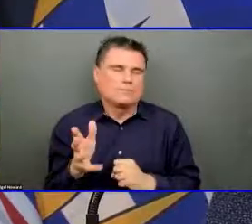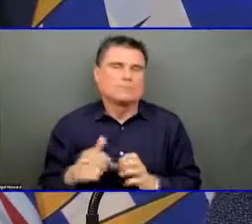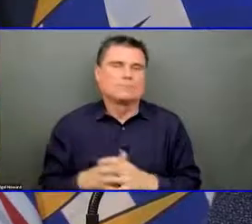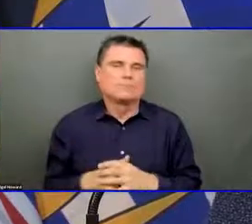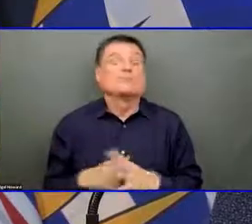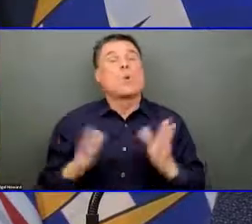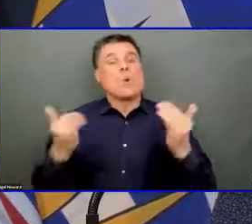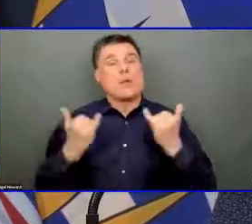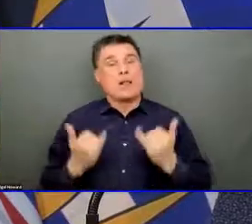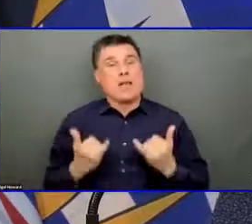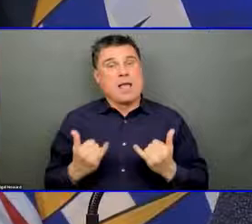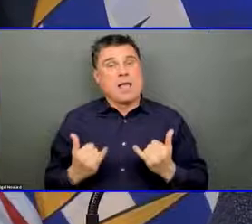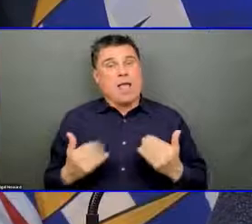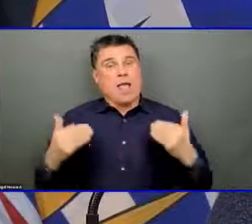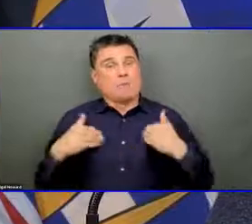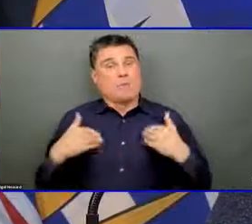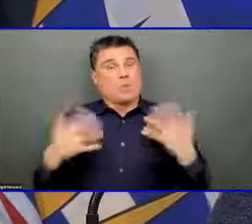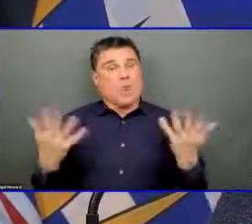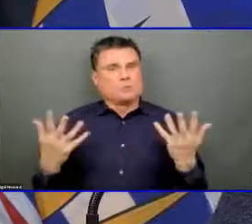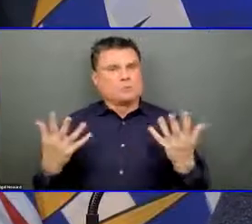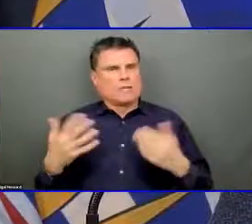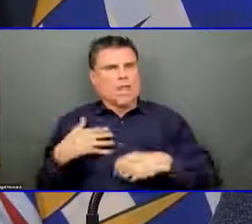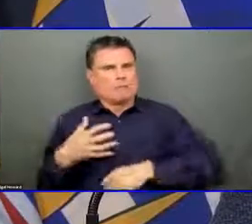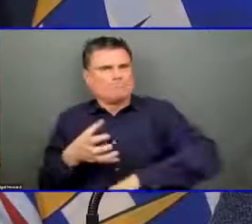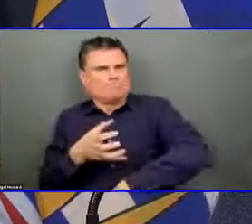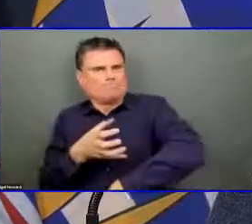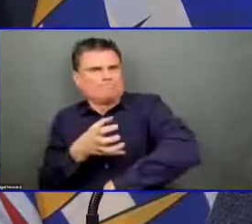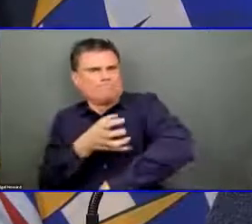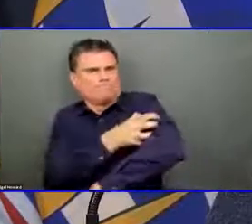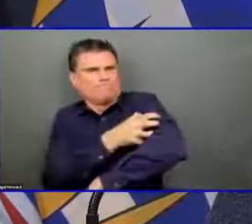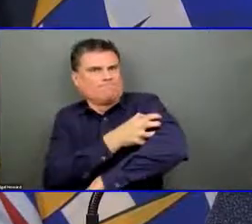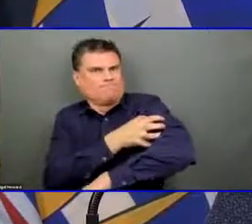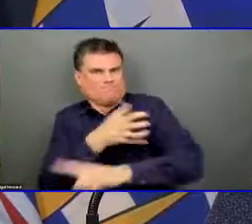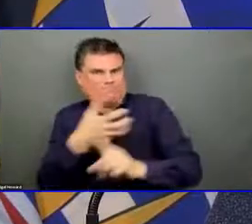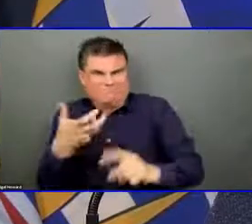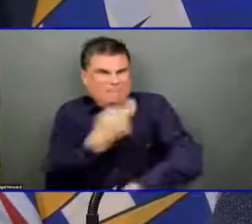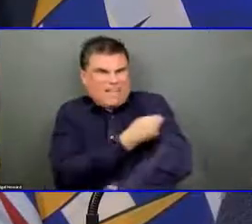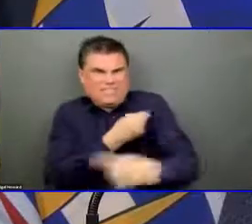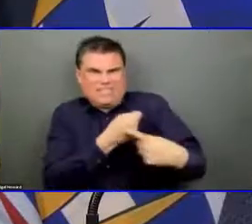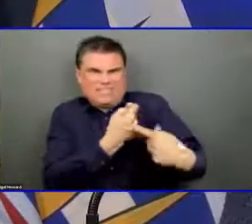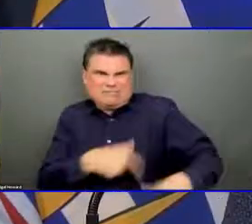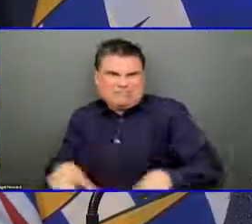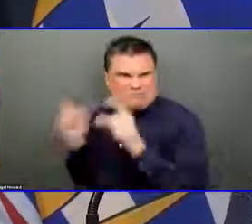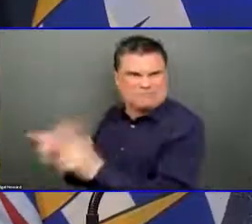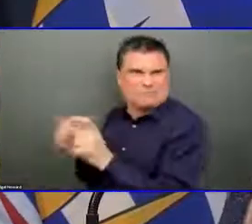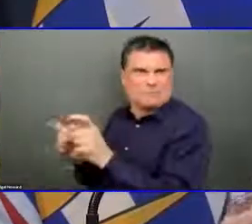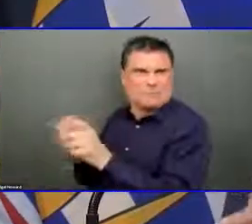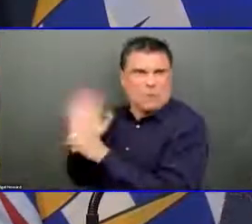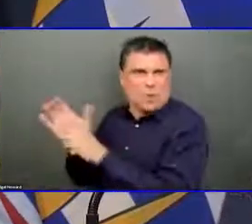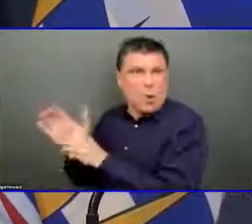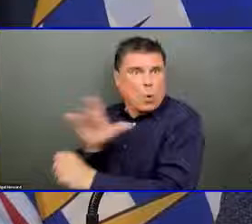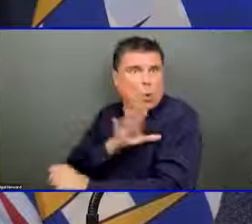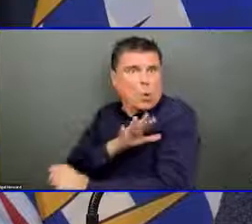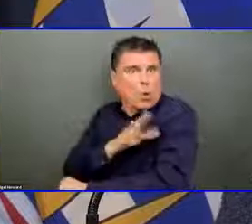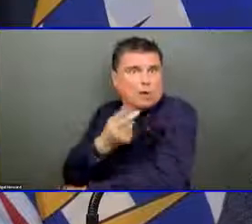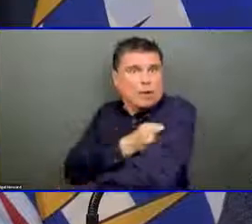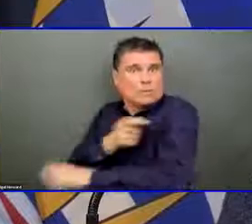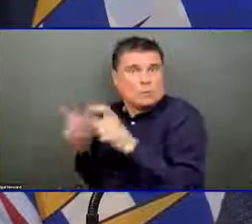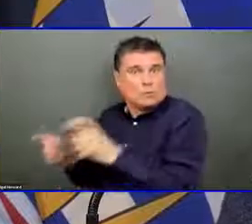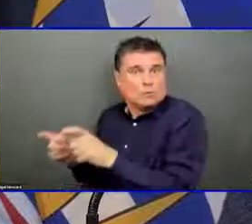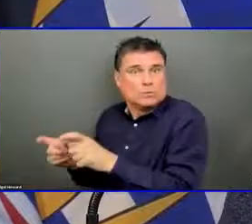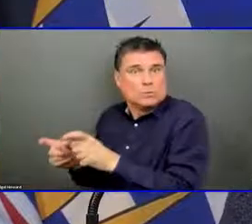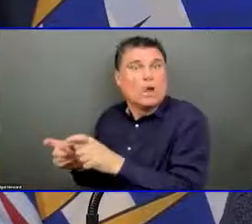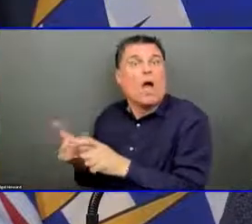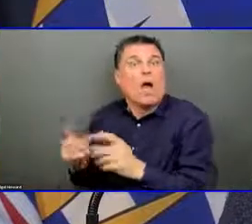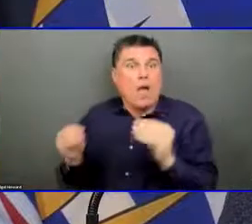safe and effective vaccines. And with each day that more people are immunized, that level of protection for all of us goes